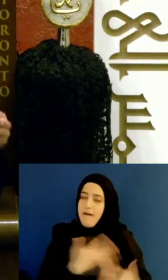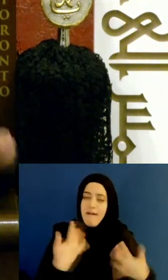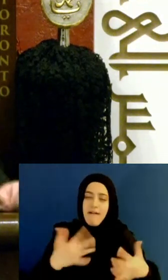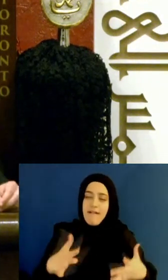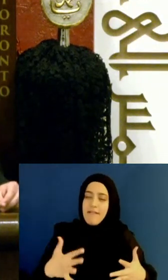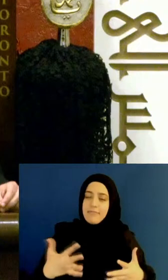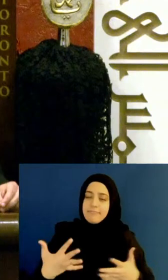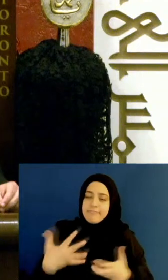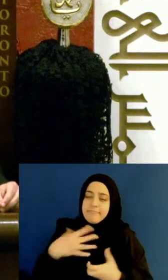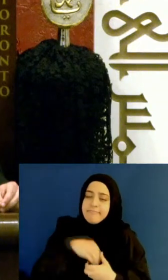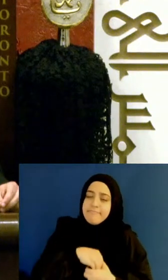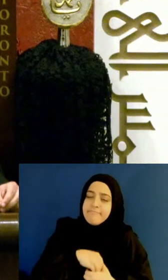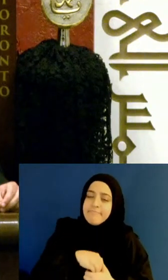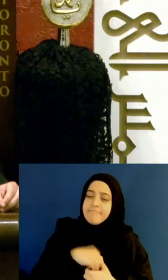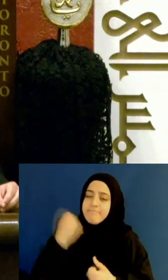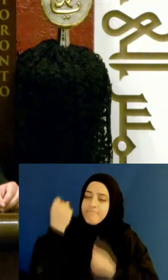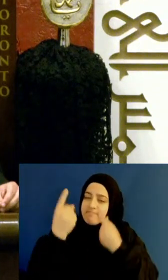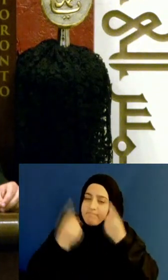sukoon.